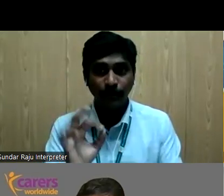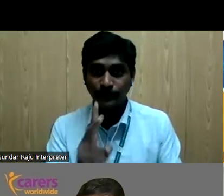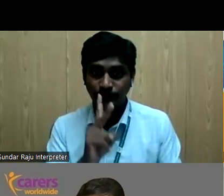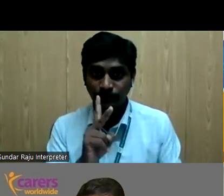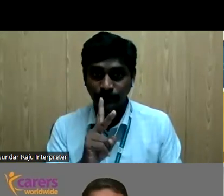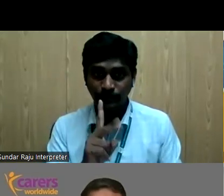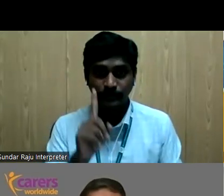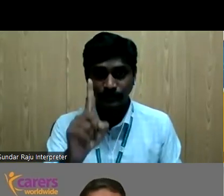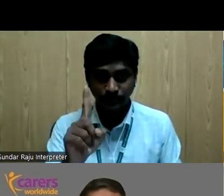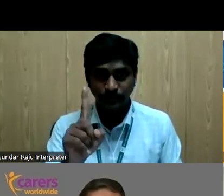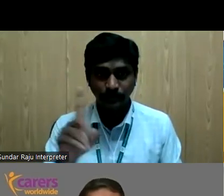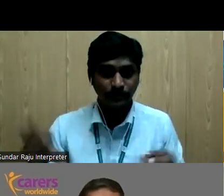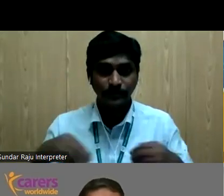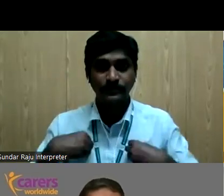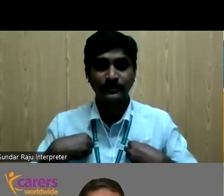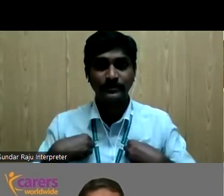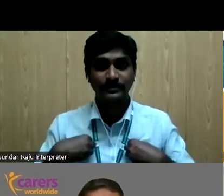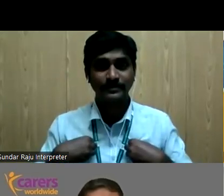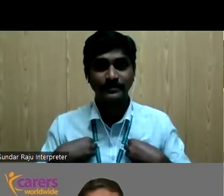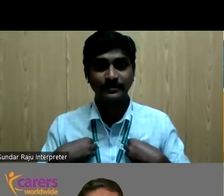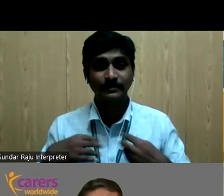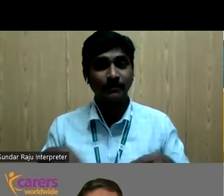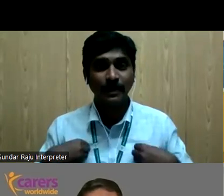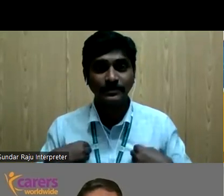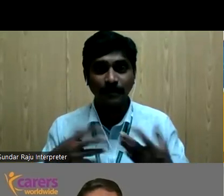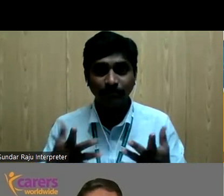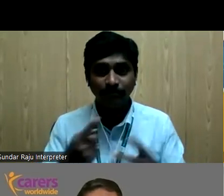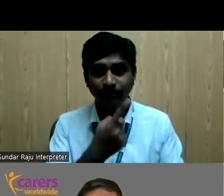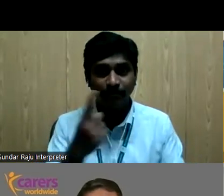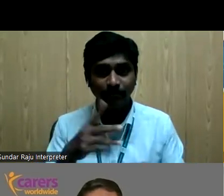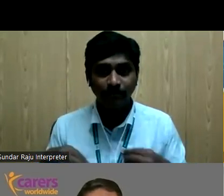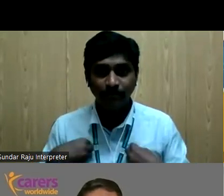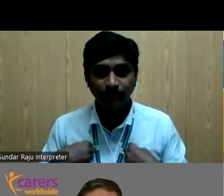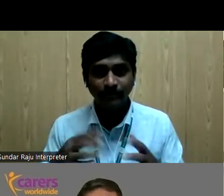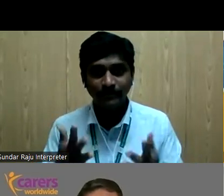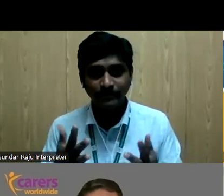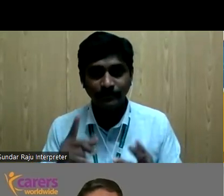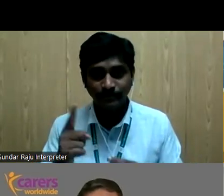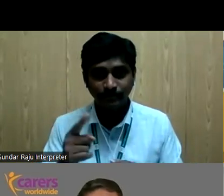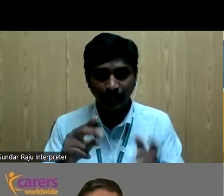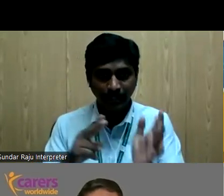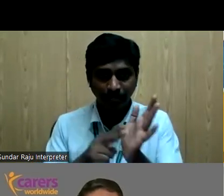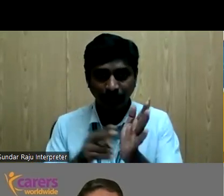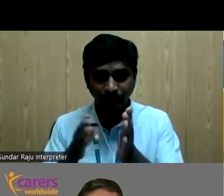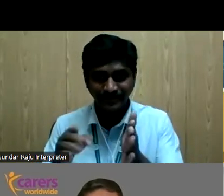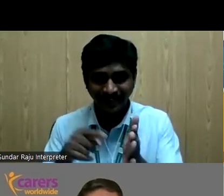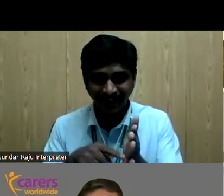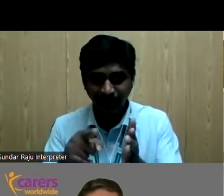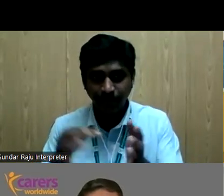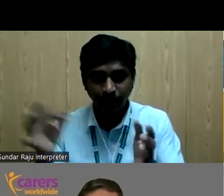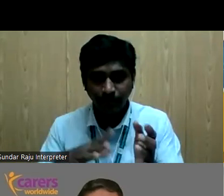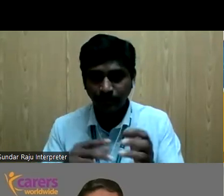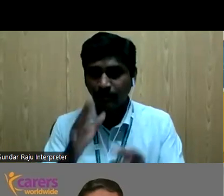about acceptance. Many times acceptance is not easy, and we have seen in our work with Nayi Disha, when our counselors speak to